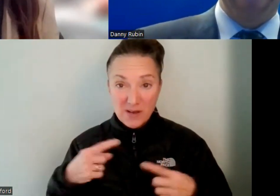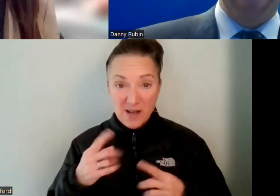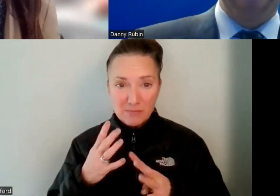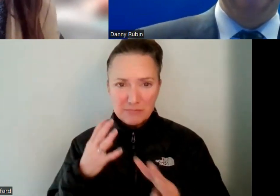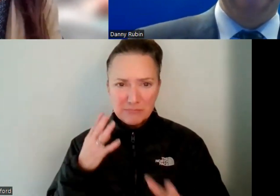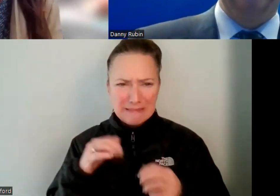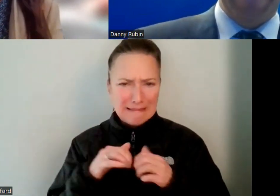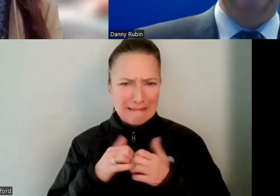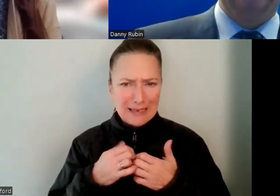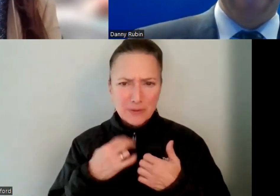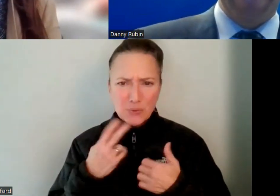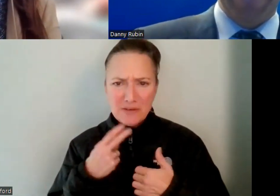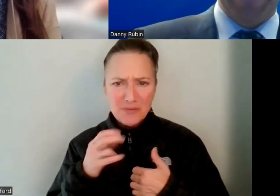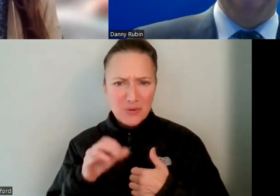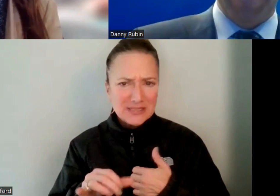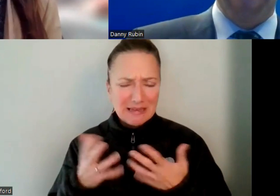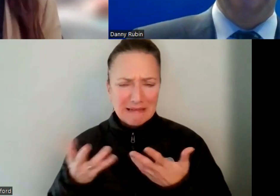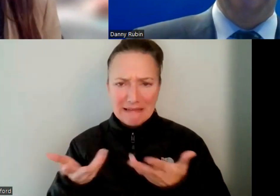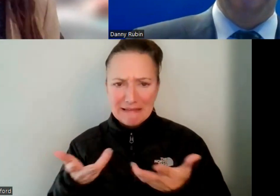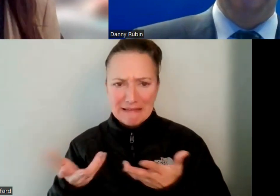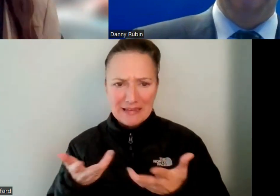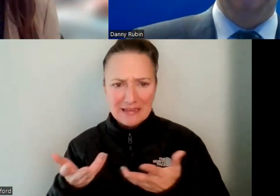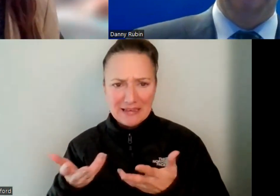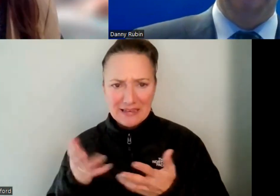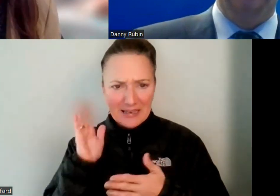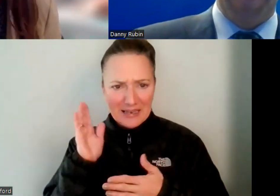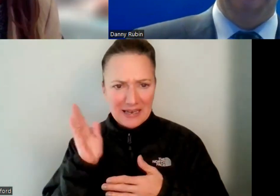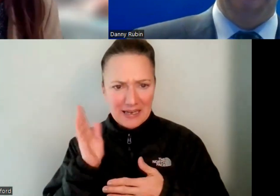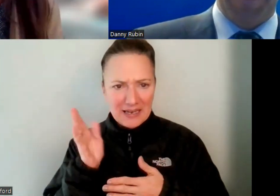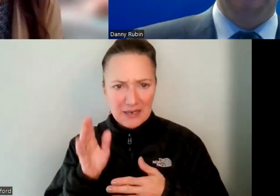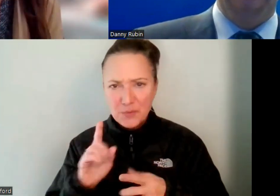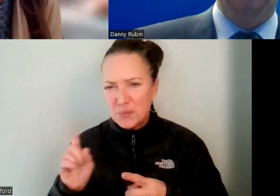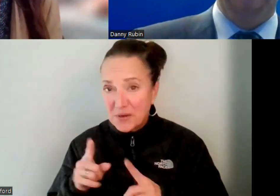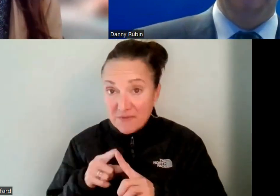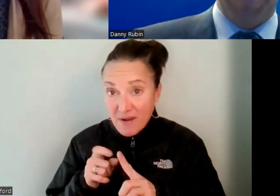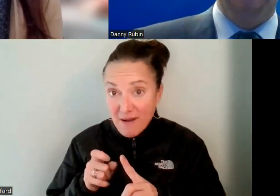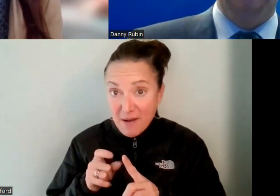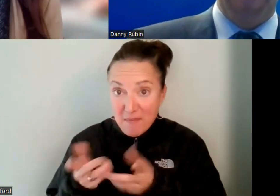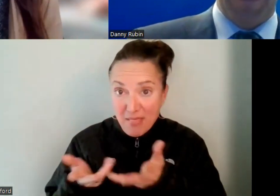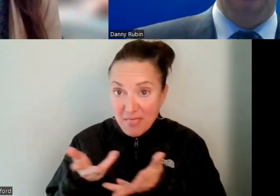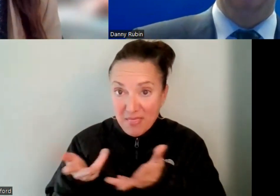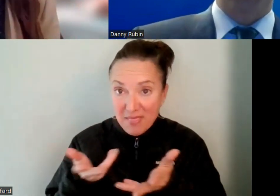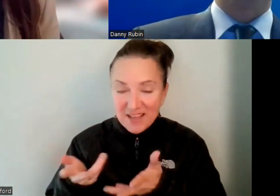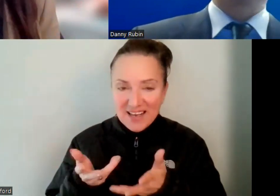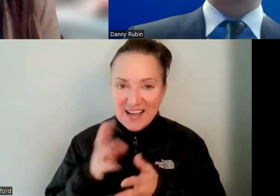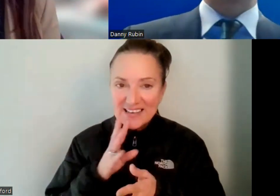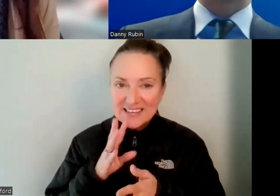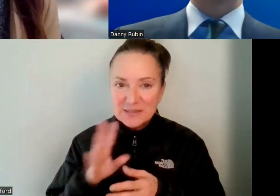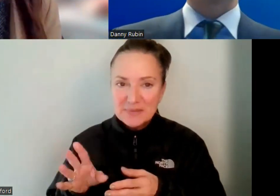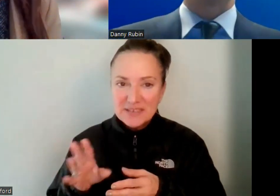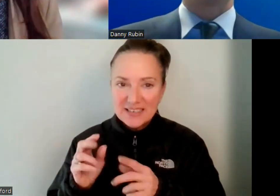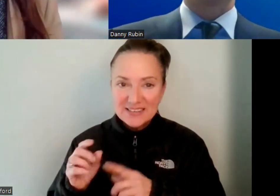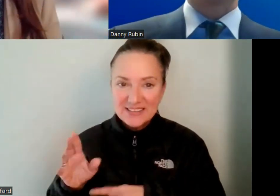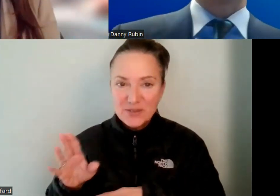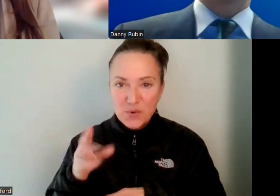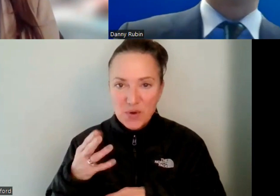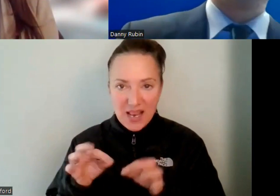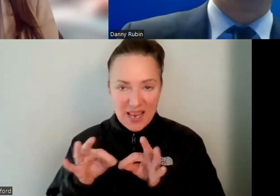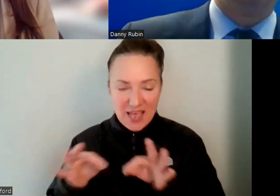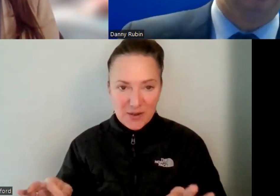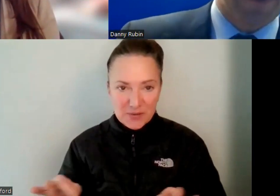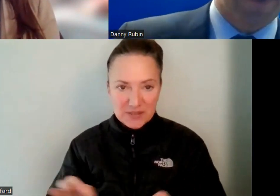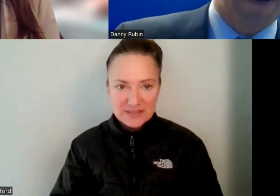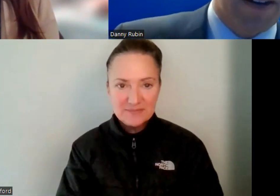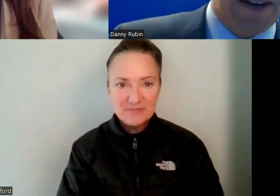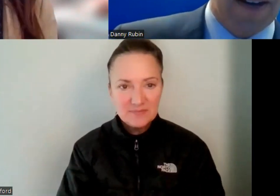know how to ask for their prescription. And I would be like, hey, I can, like, where are you from? I can speak, I can speak Nepali or Hindi. And they would